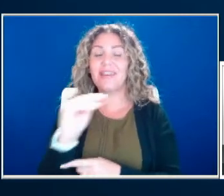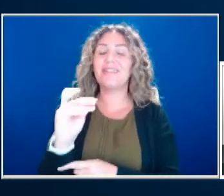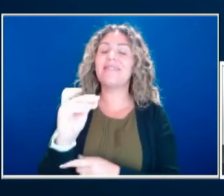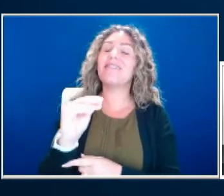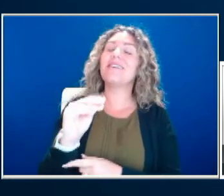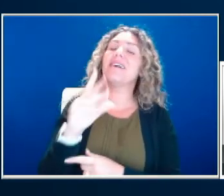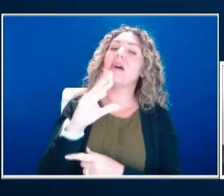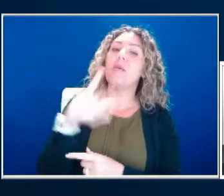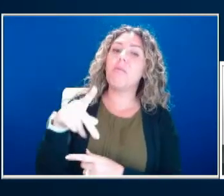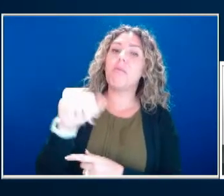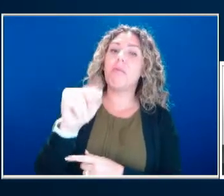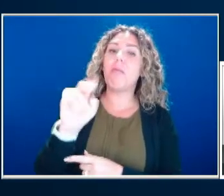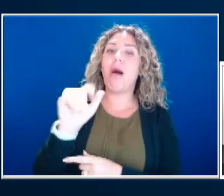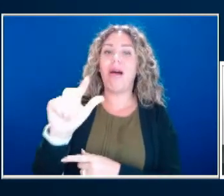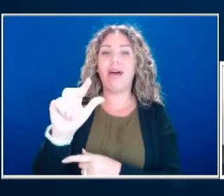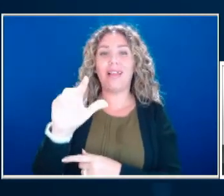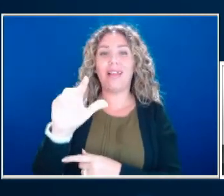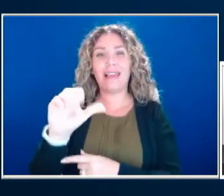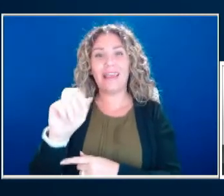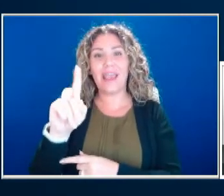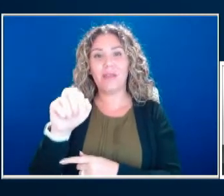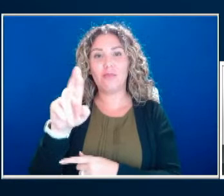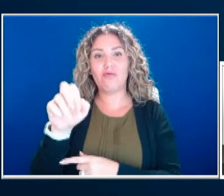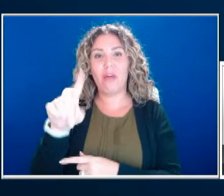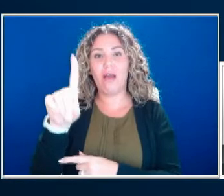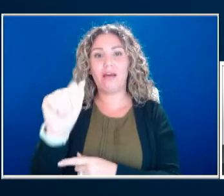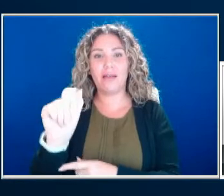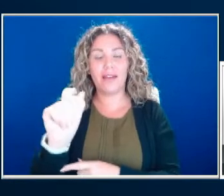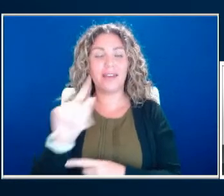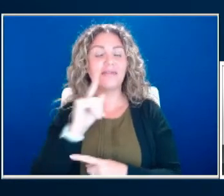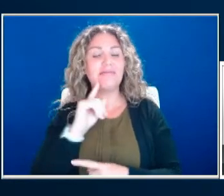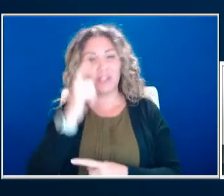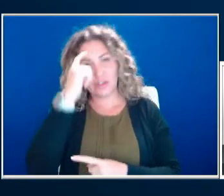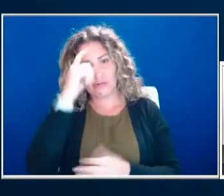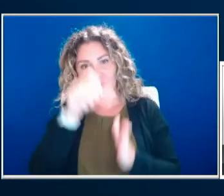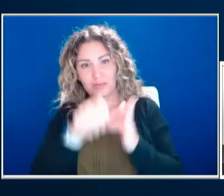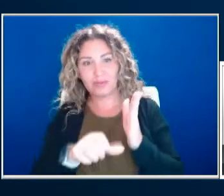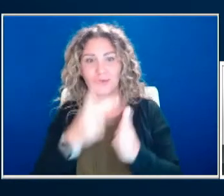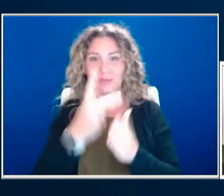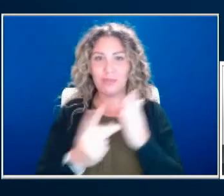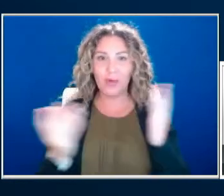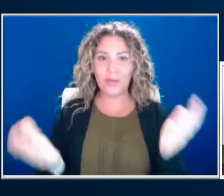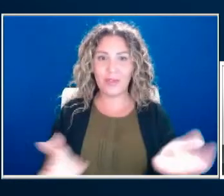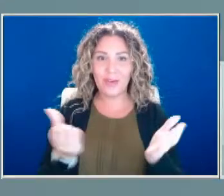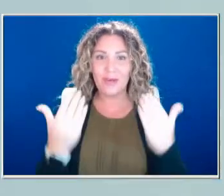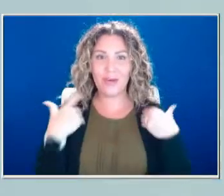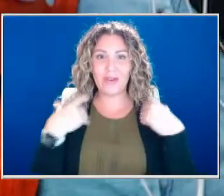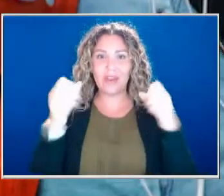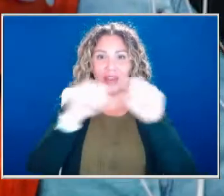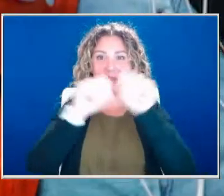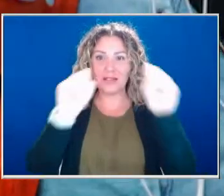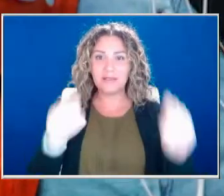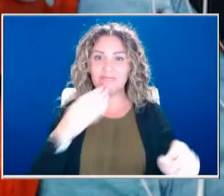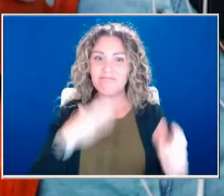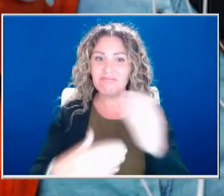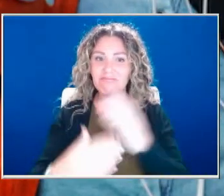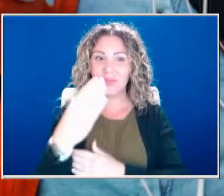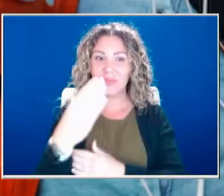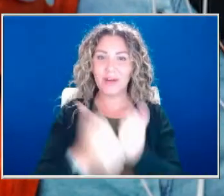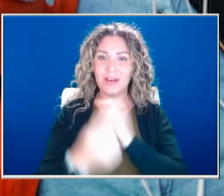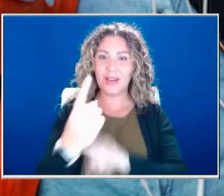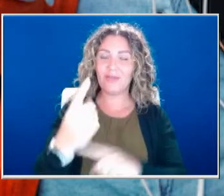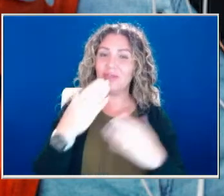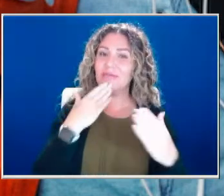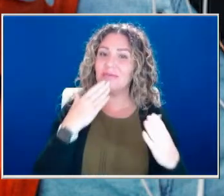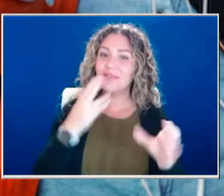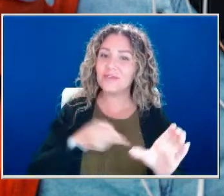Camerata. He is chair of neurosurgery, both right here at the health system. So good morning to all of you, and thanks for being with me today.